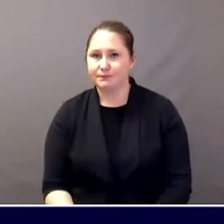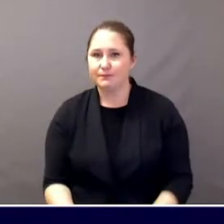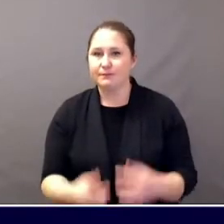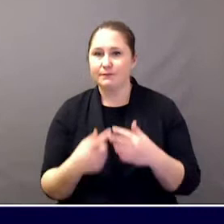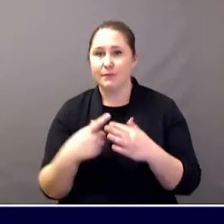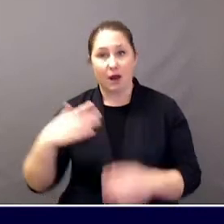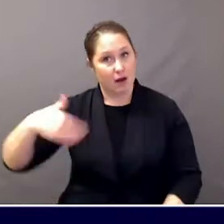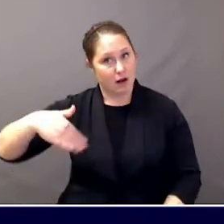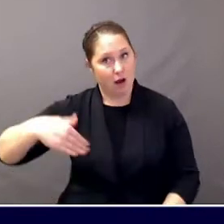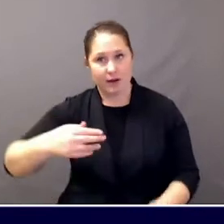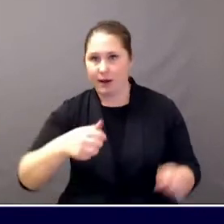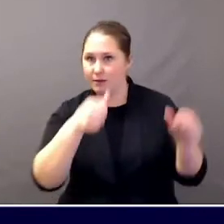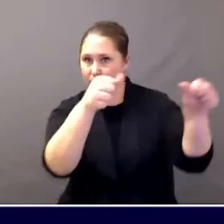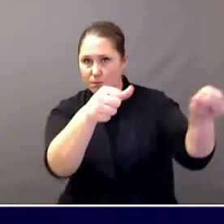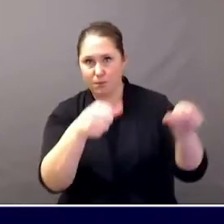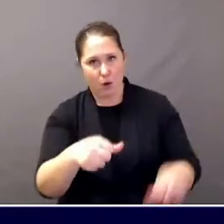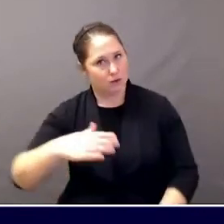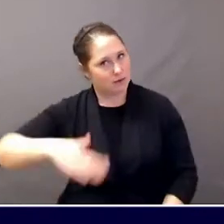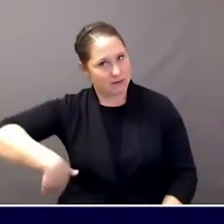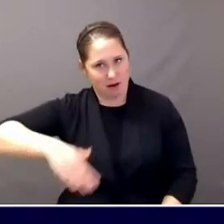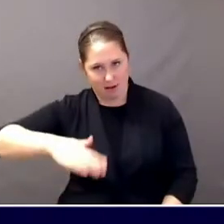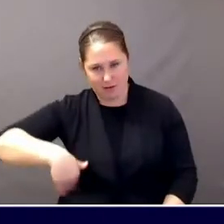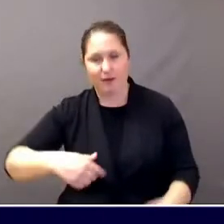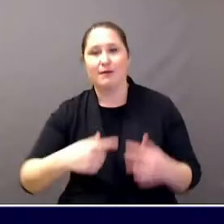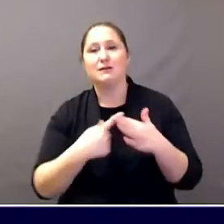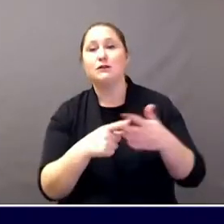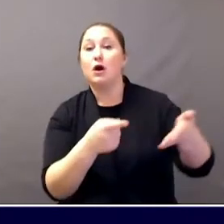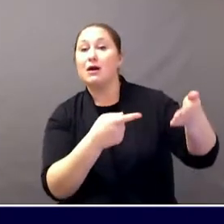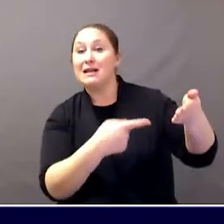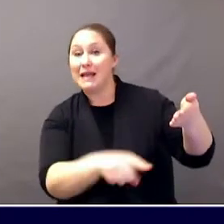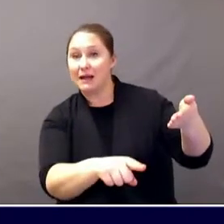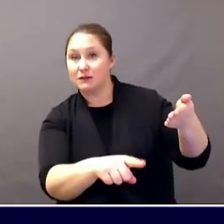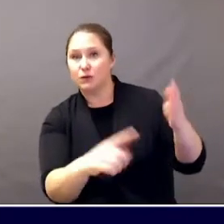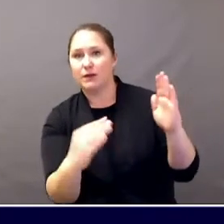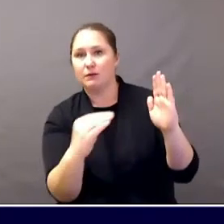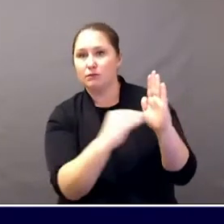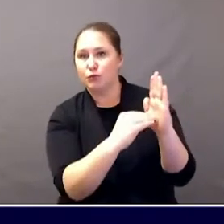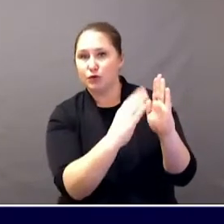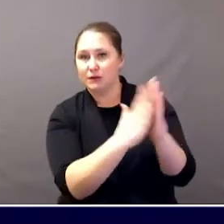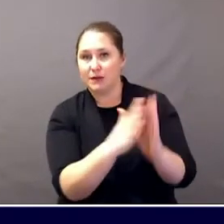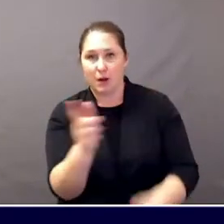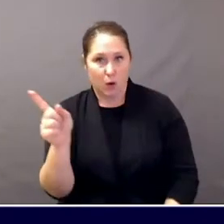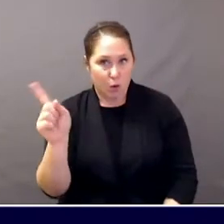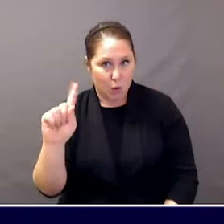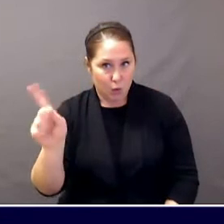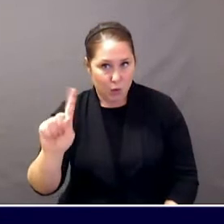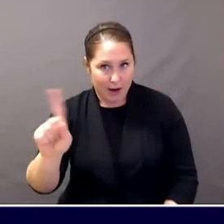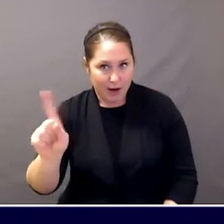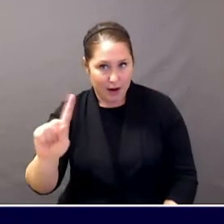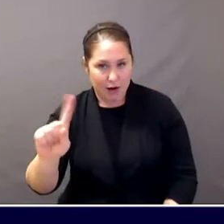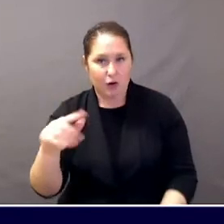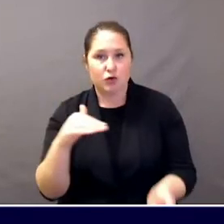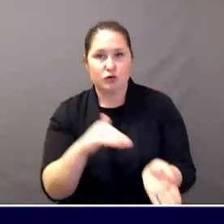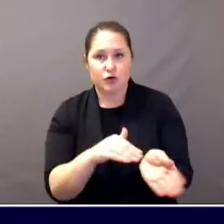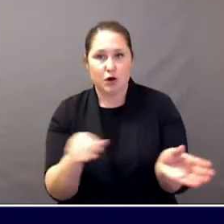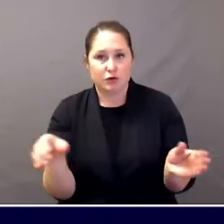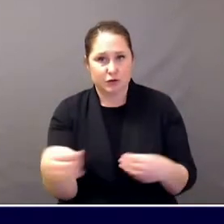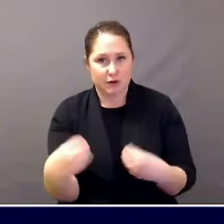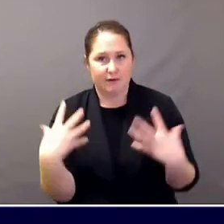contact information, websites of Maine healthcare providers that are willing and able to begin